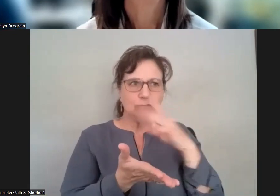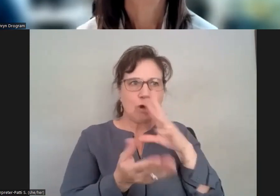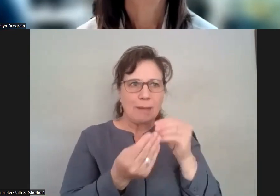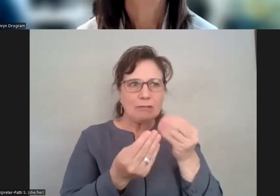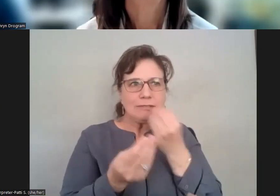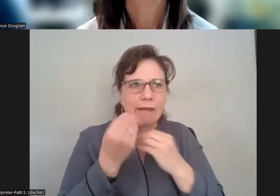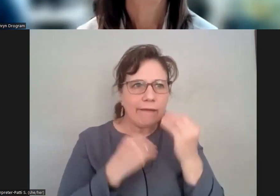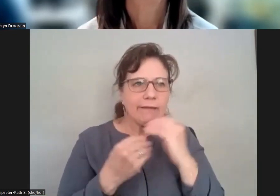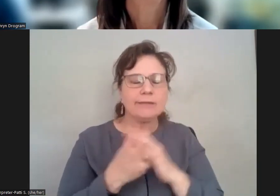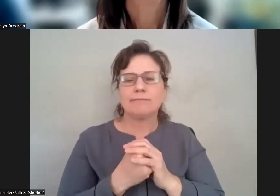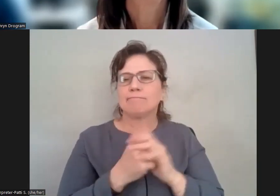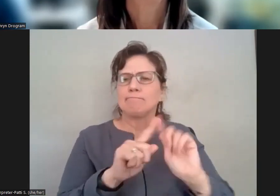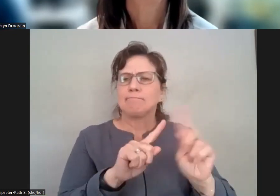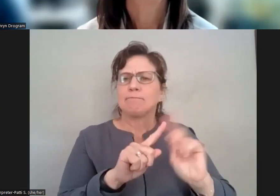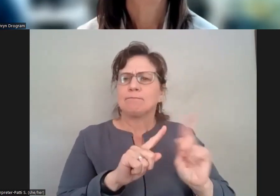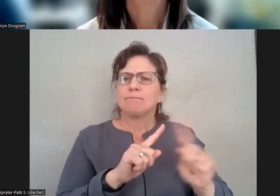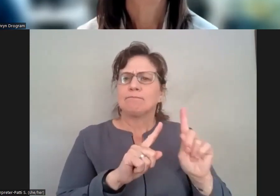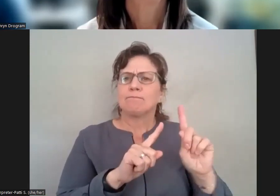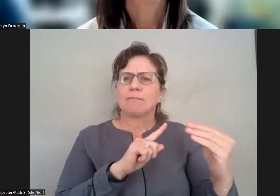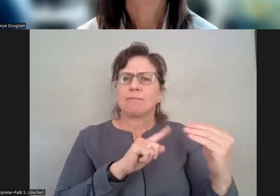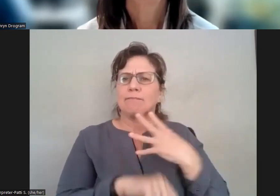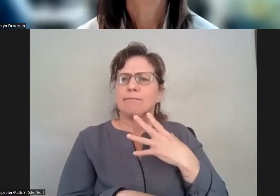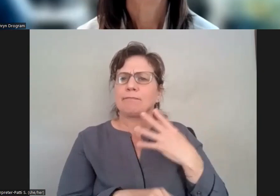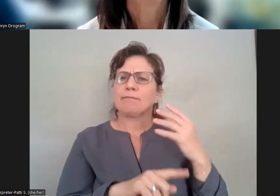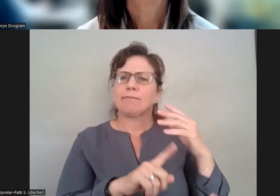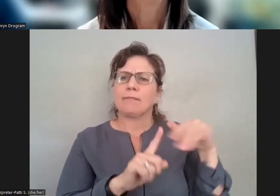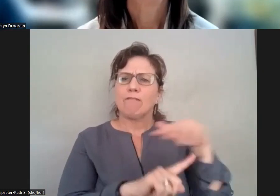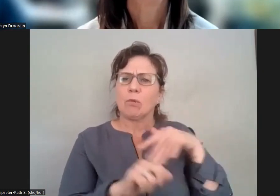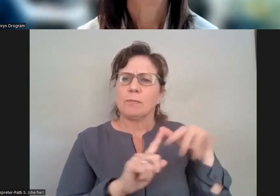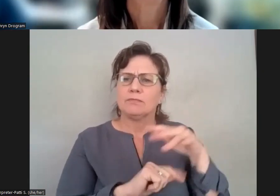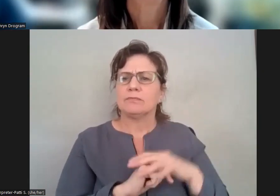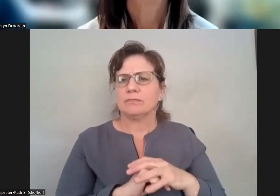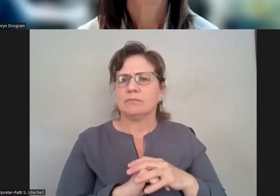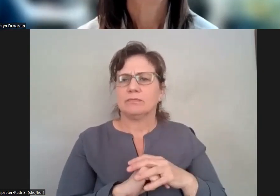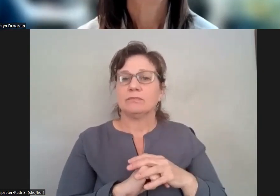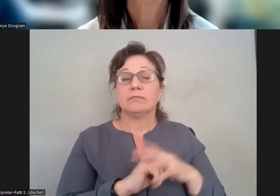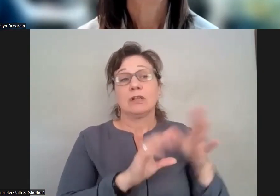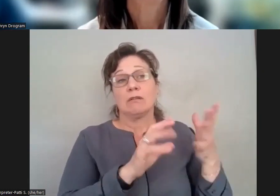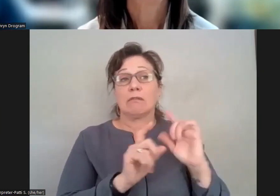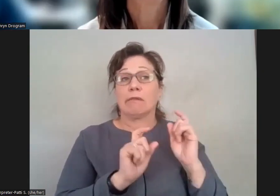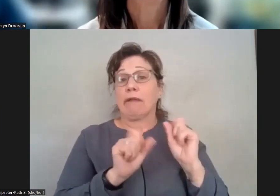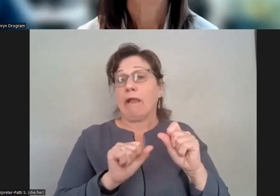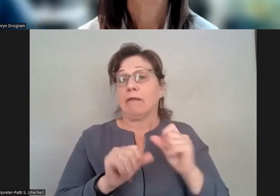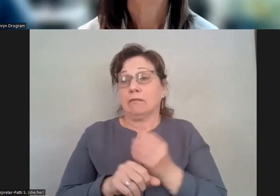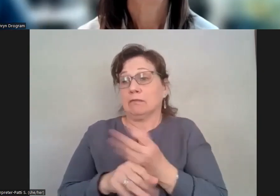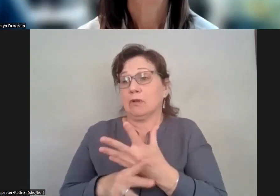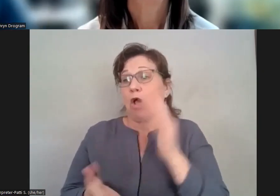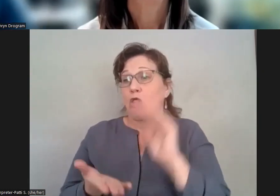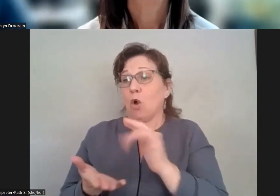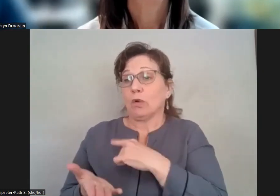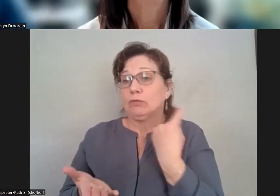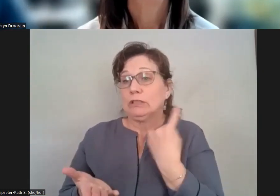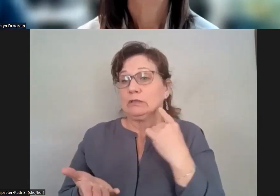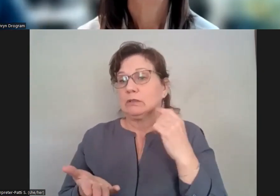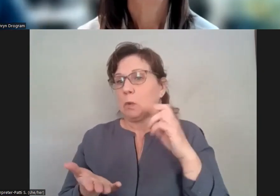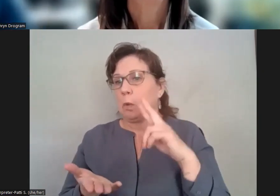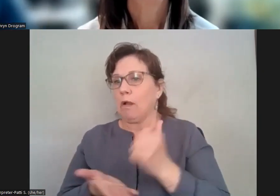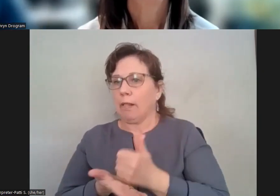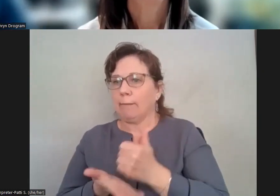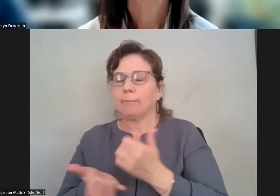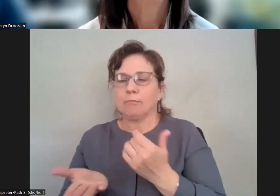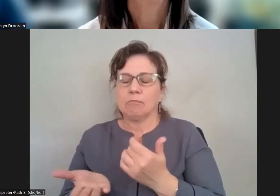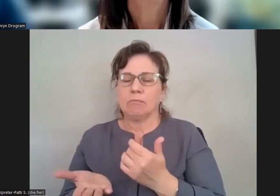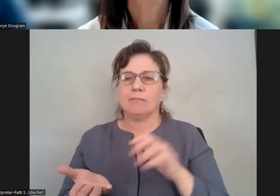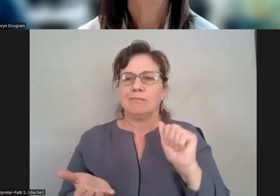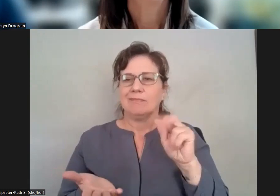and other environmental factors that may contribute to lowering or increasing your risk of colorectal cancers. For